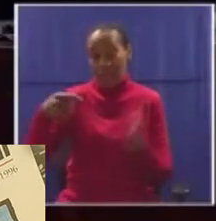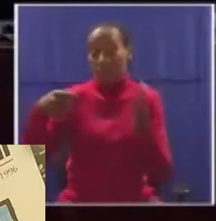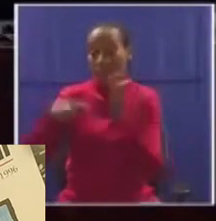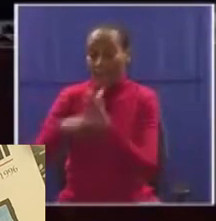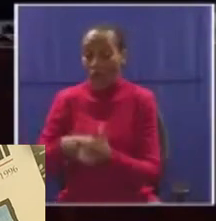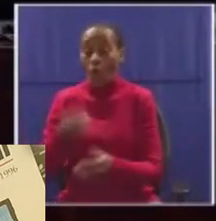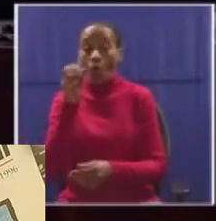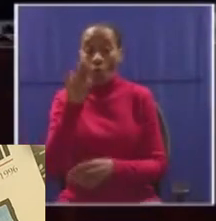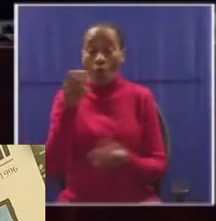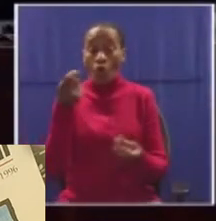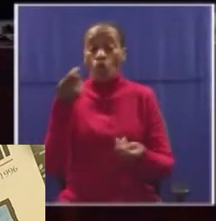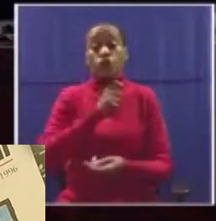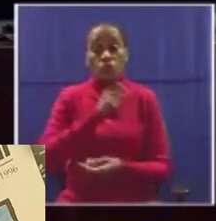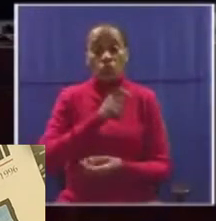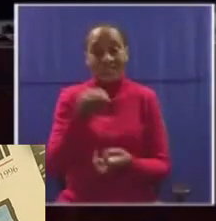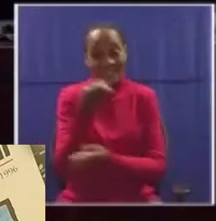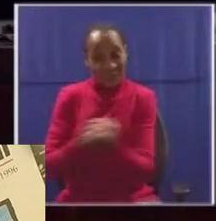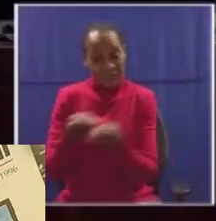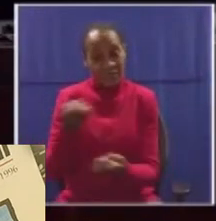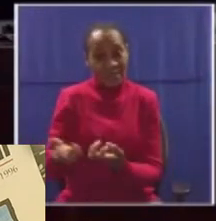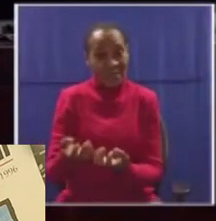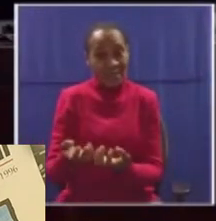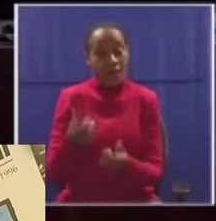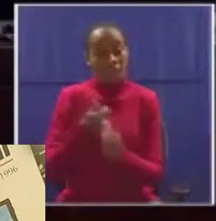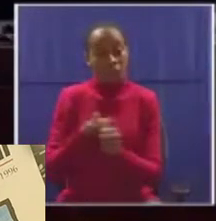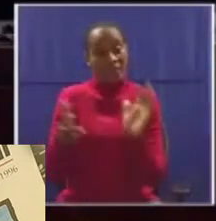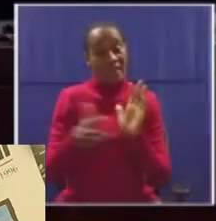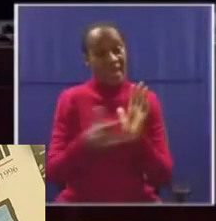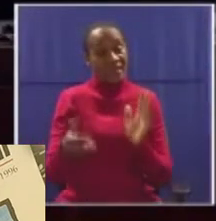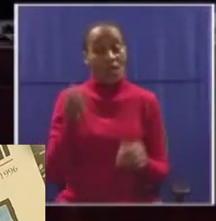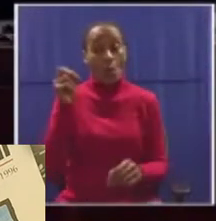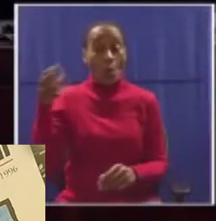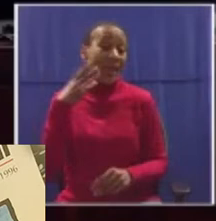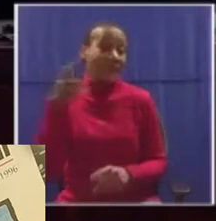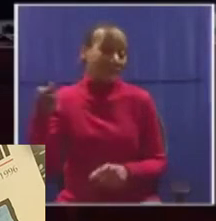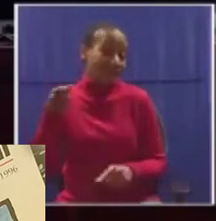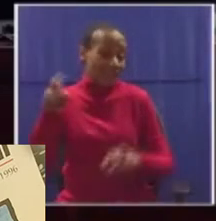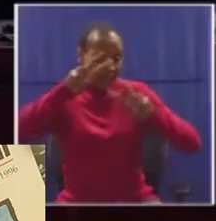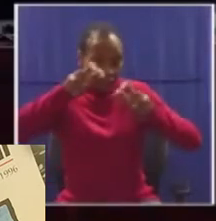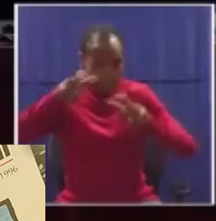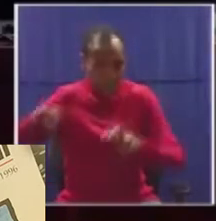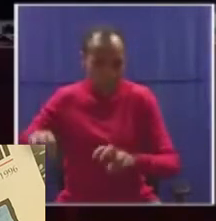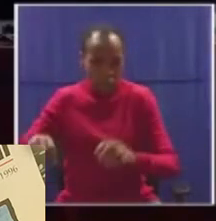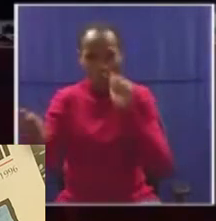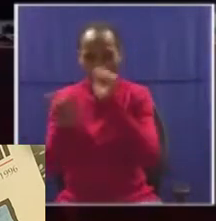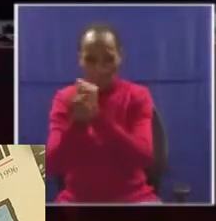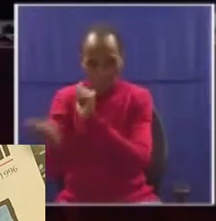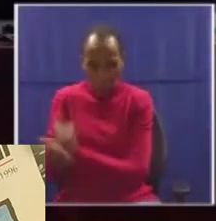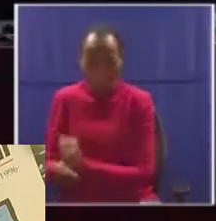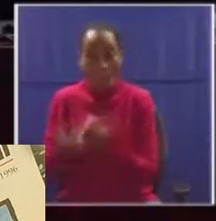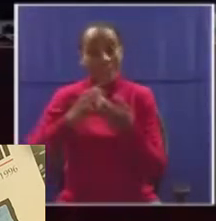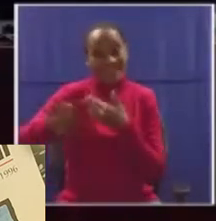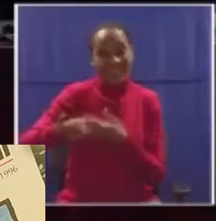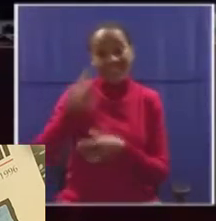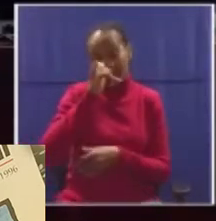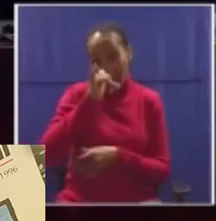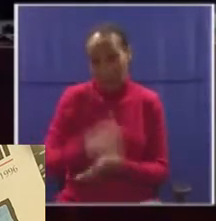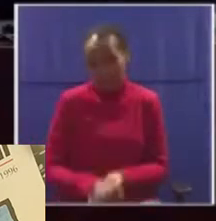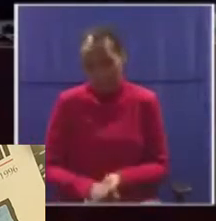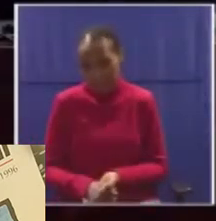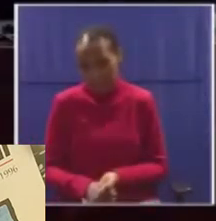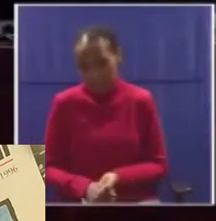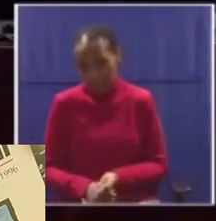equipment that is prohibited in terms of the act in order to investigate combat and prevent serious crime